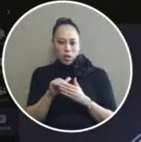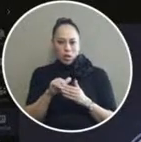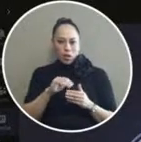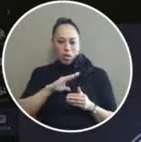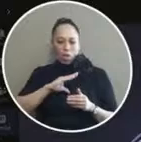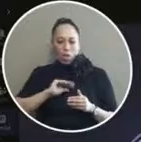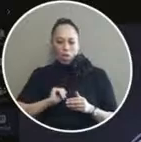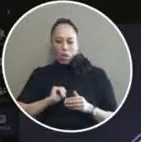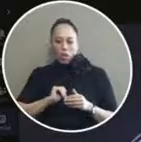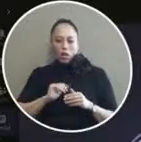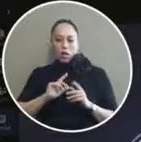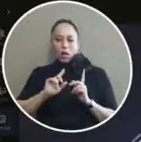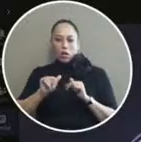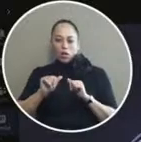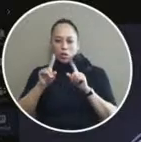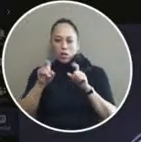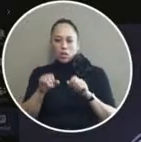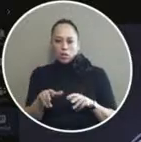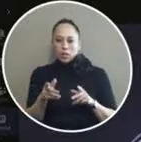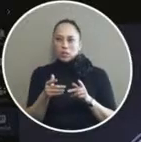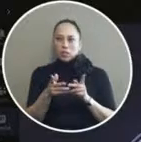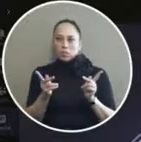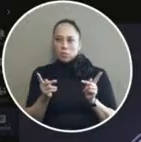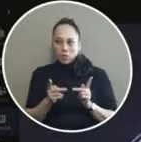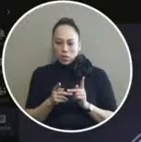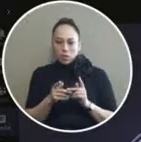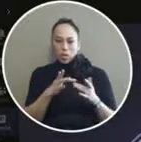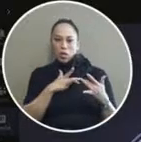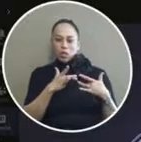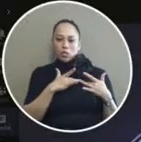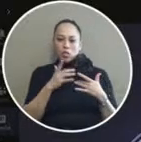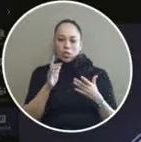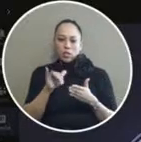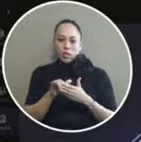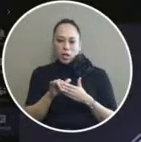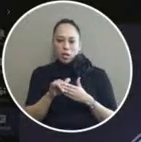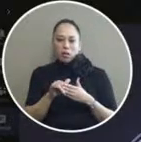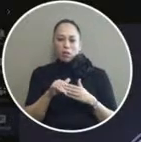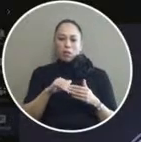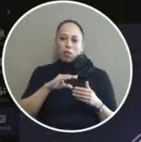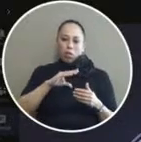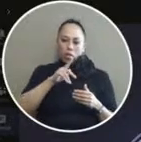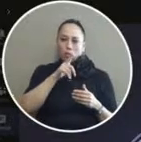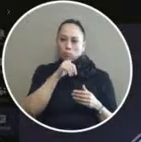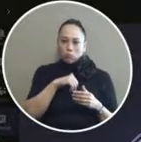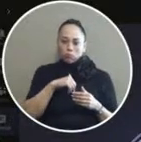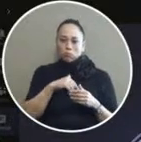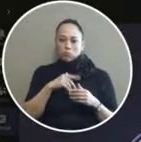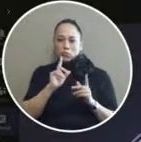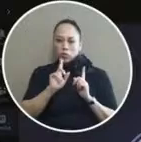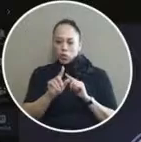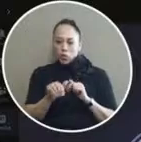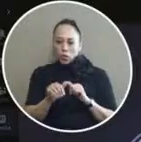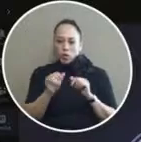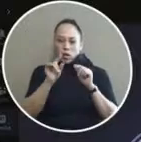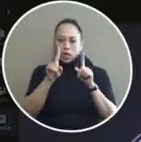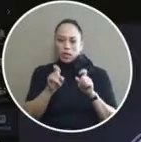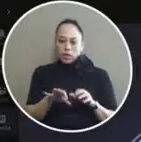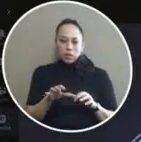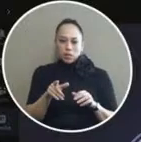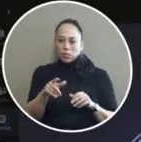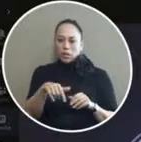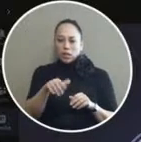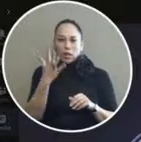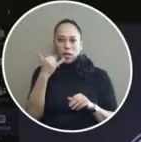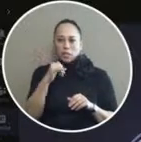discouraged from going out to the testing sites. And I'm concerned that a comment like that will discourage the community from going out and being tested because they don't want